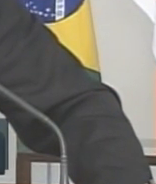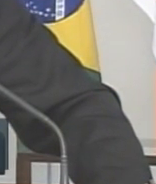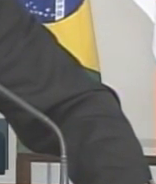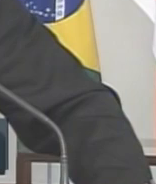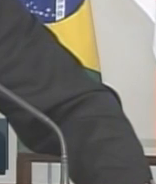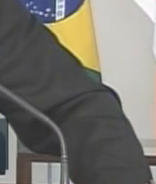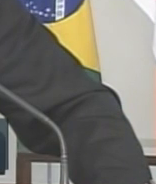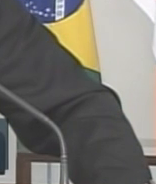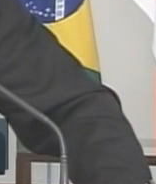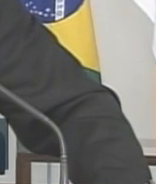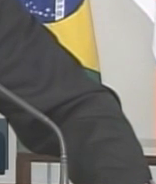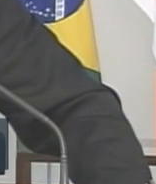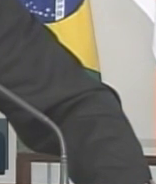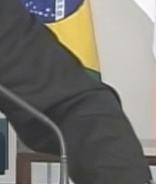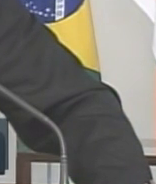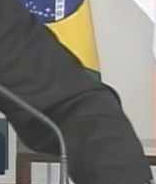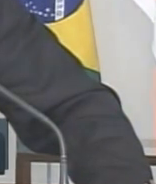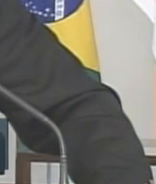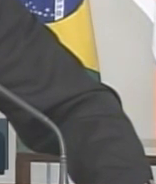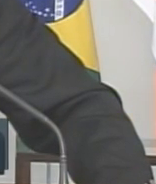peaceful resolution of disputes.